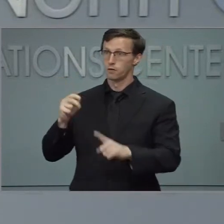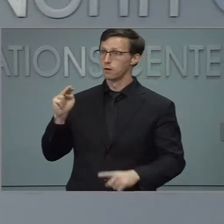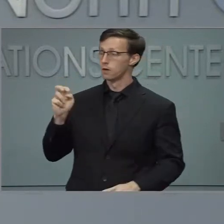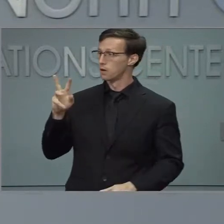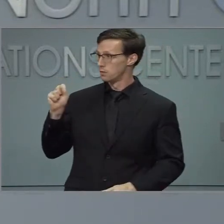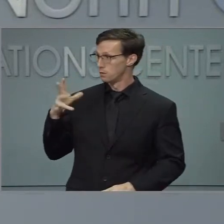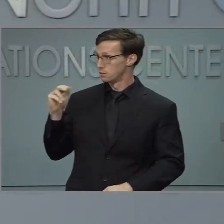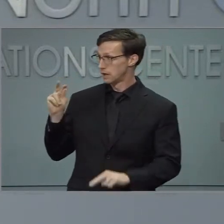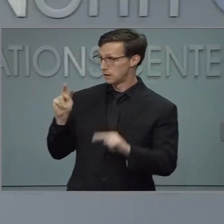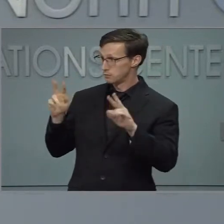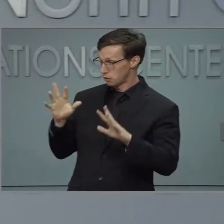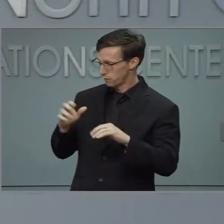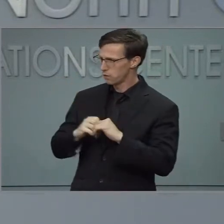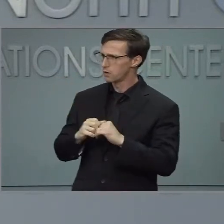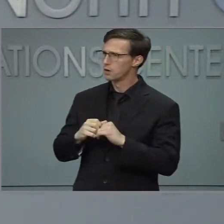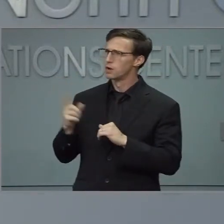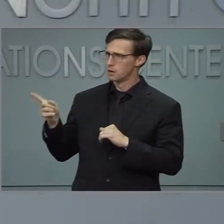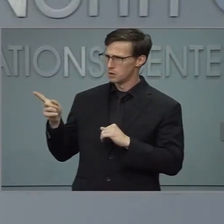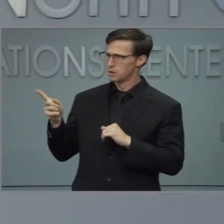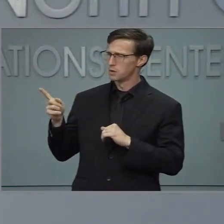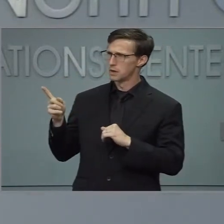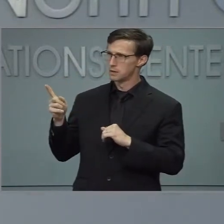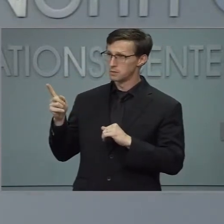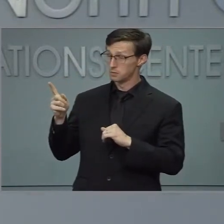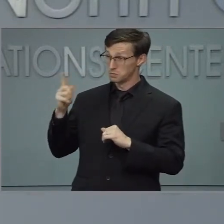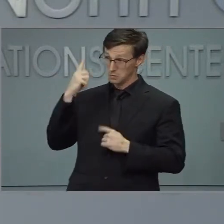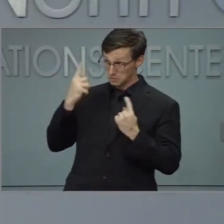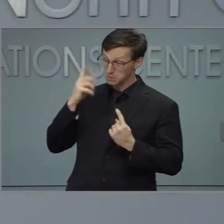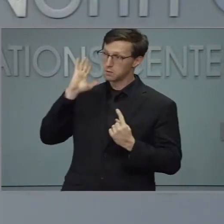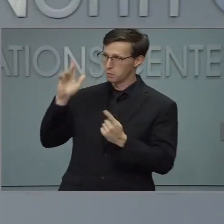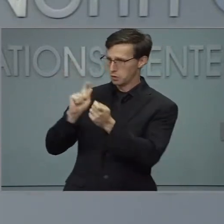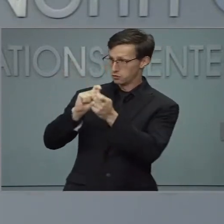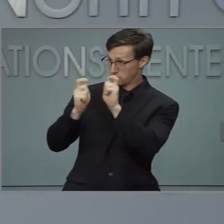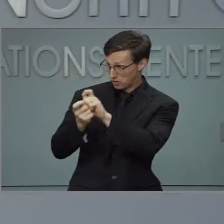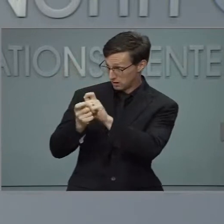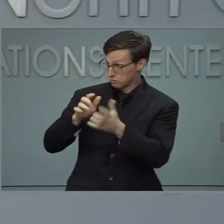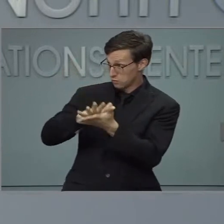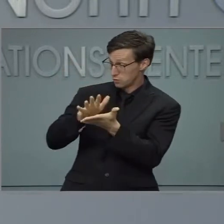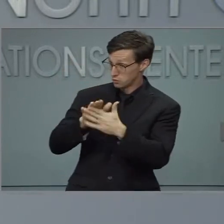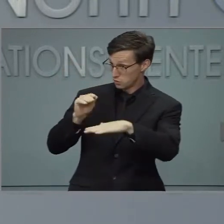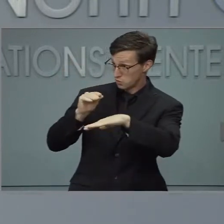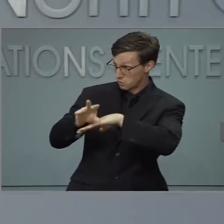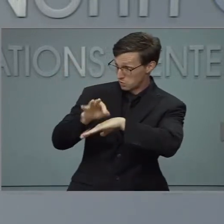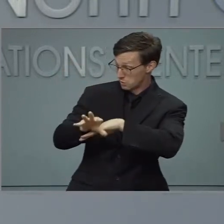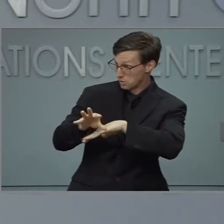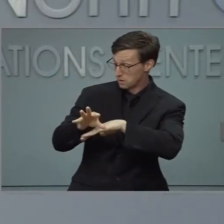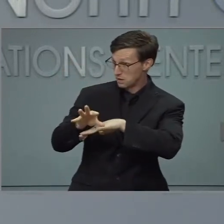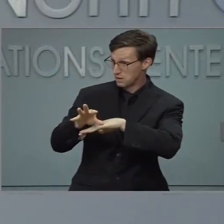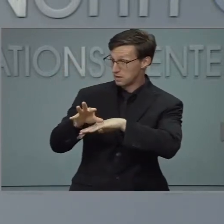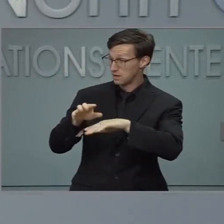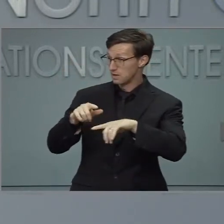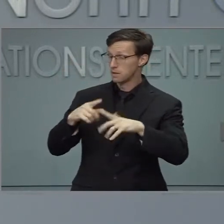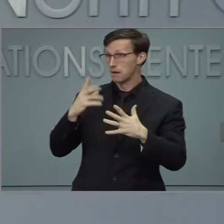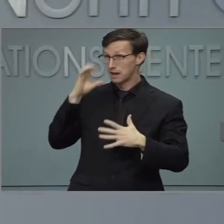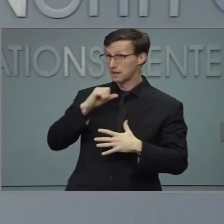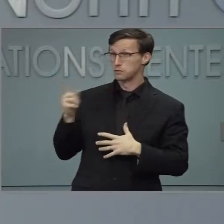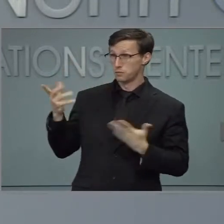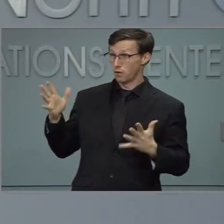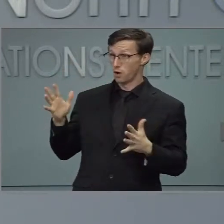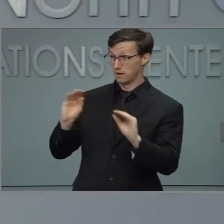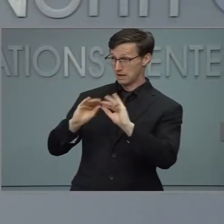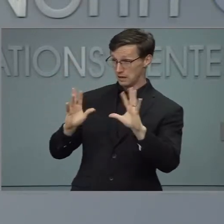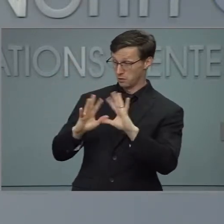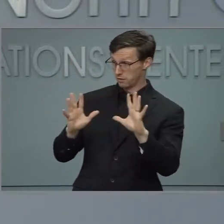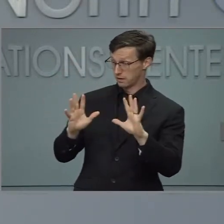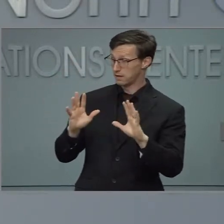in the future with CDC guidance? And if it's, I mean, Brian, I guess had already gotten clarification on this about it being up to the school